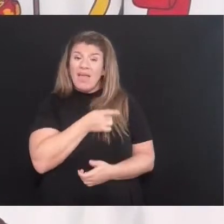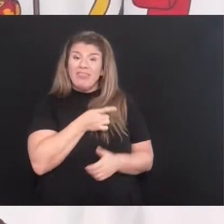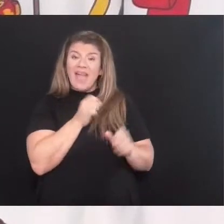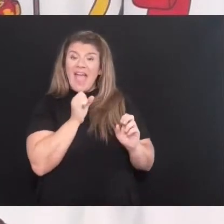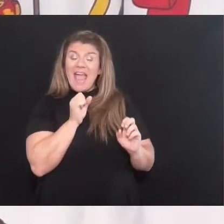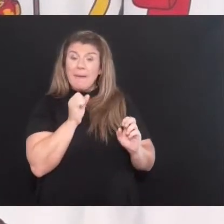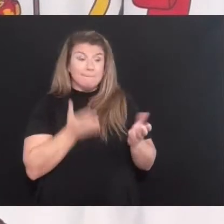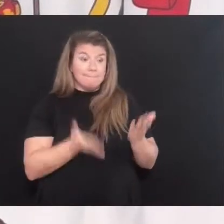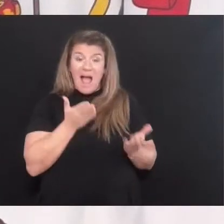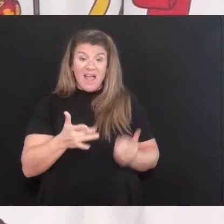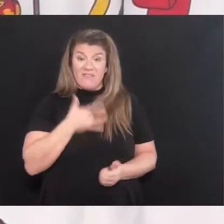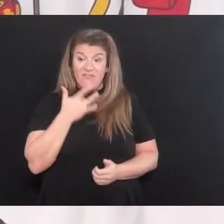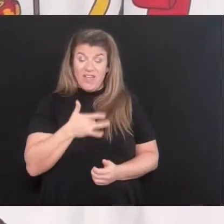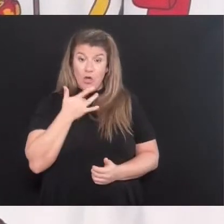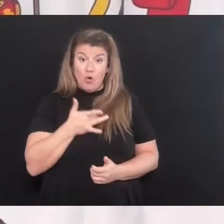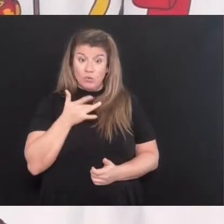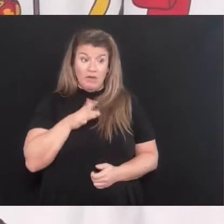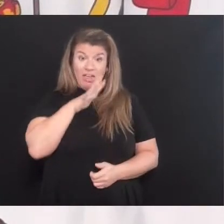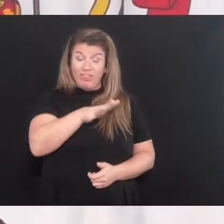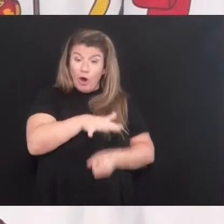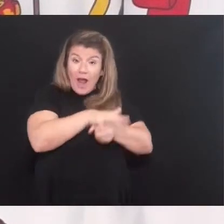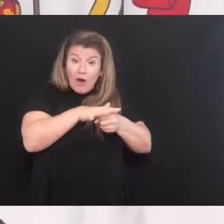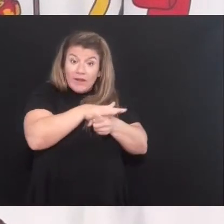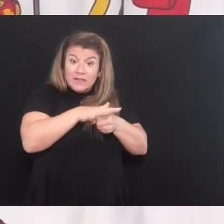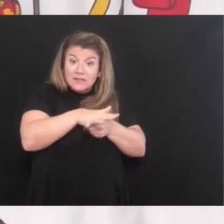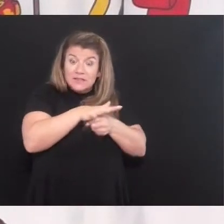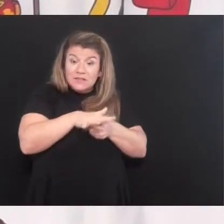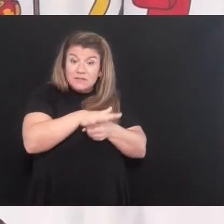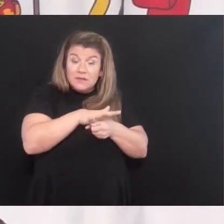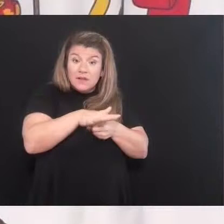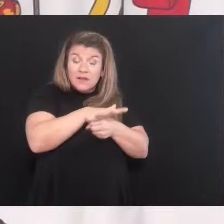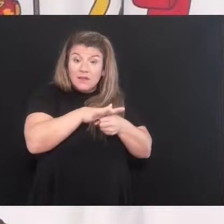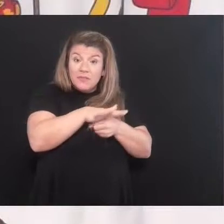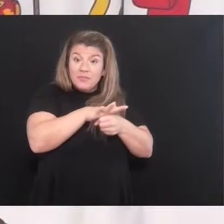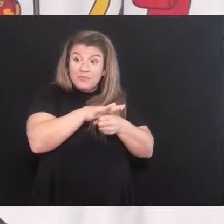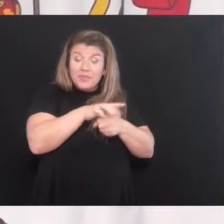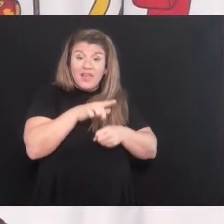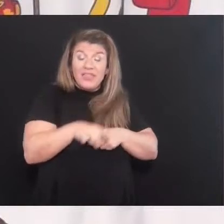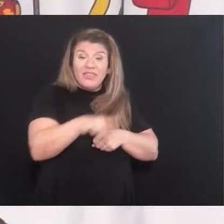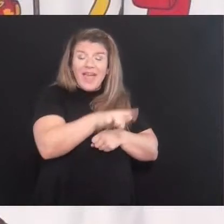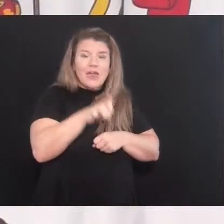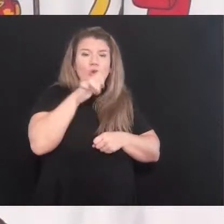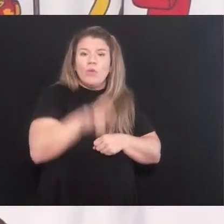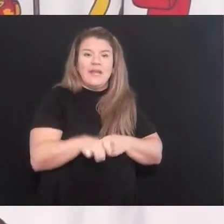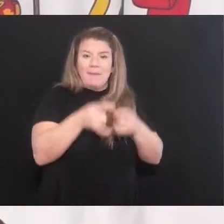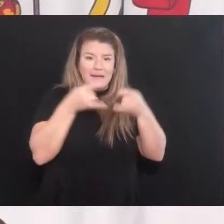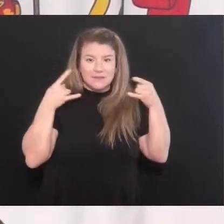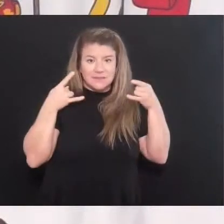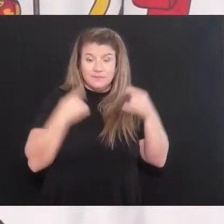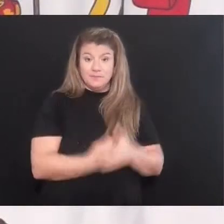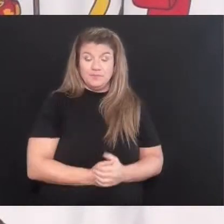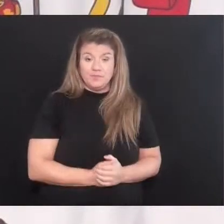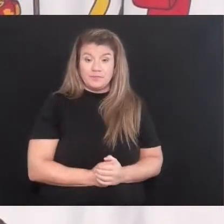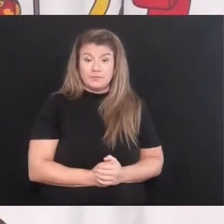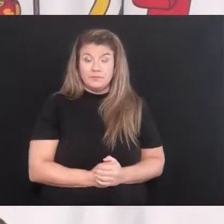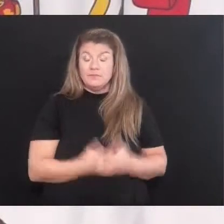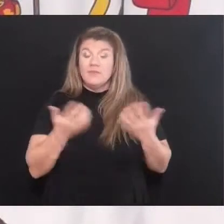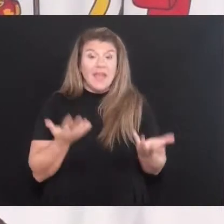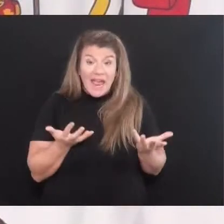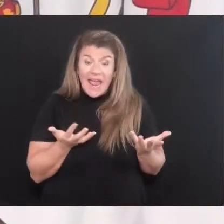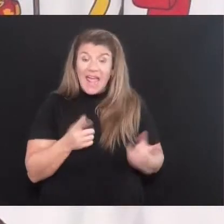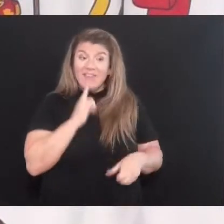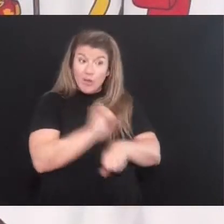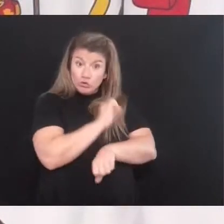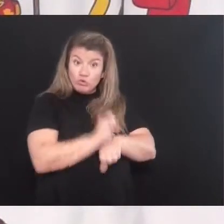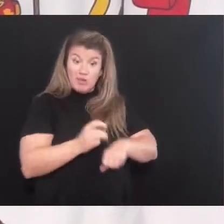well feel that in their county, they absolutely don't need masks. And if they